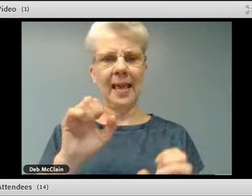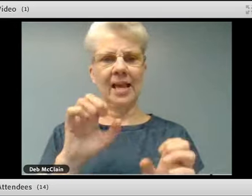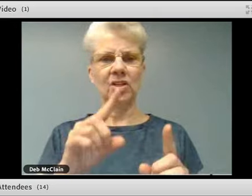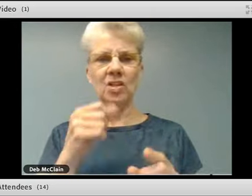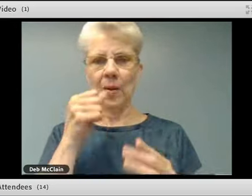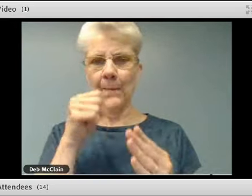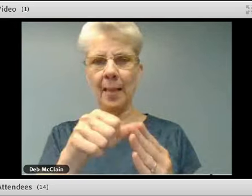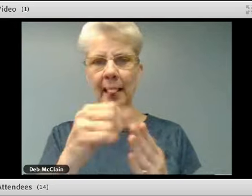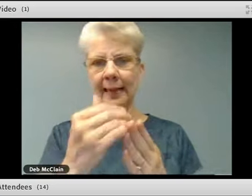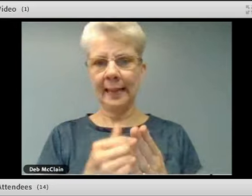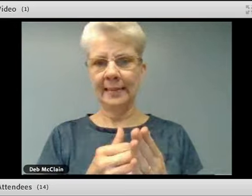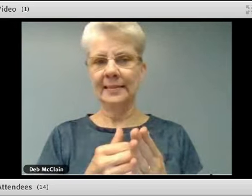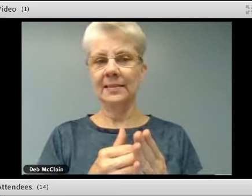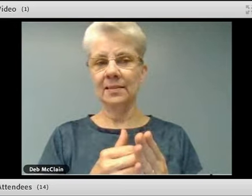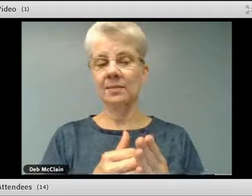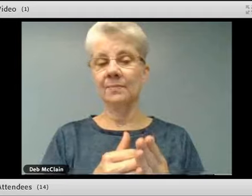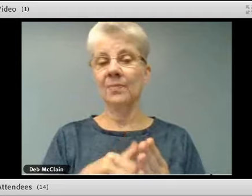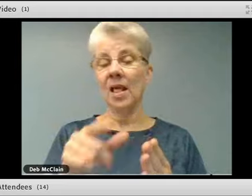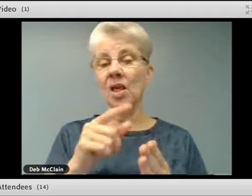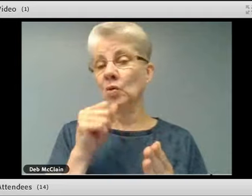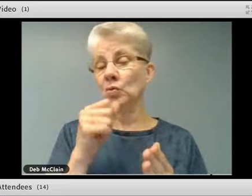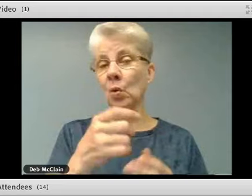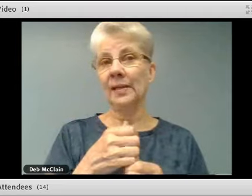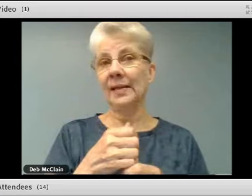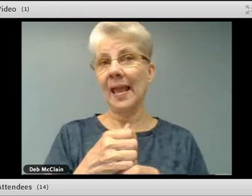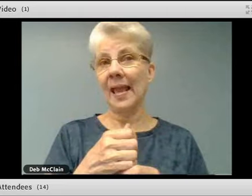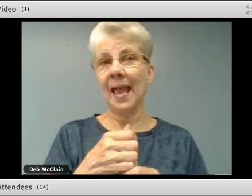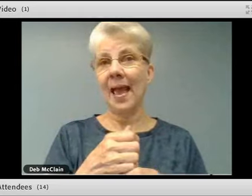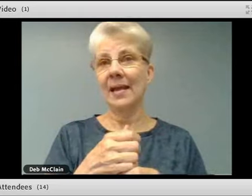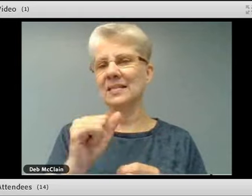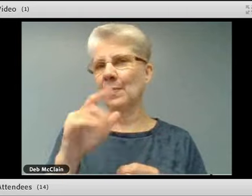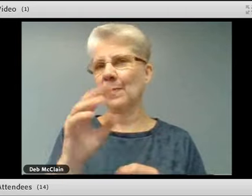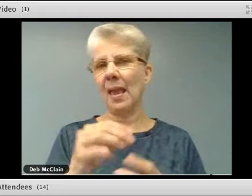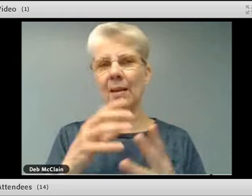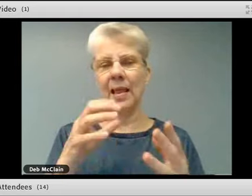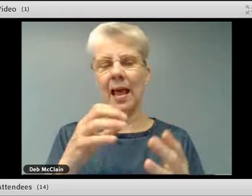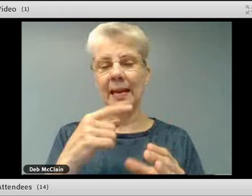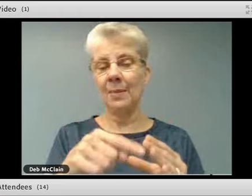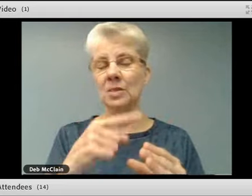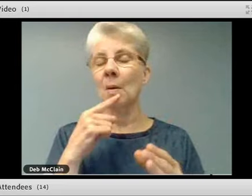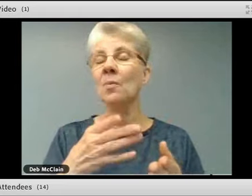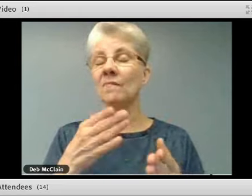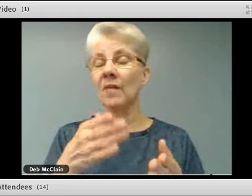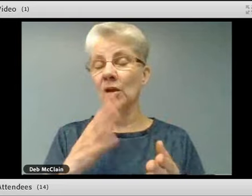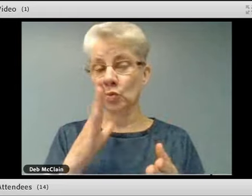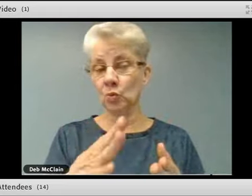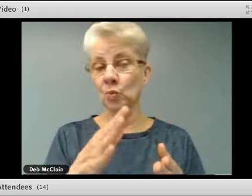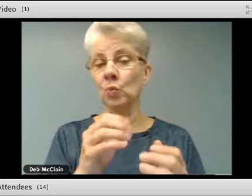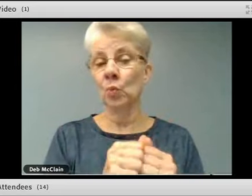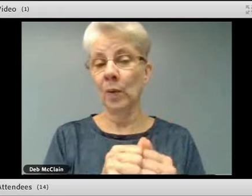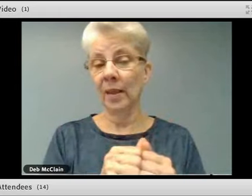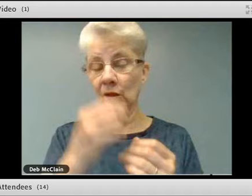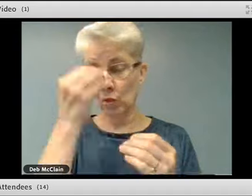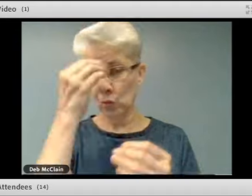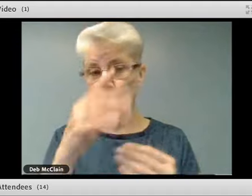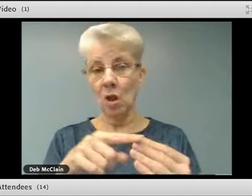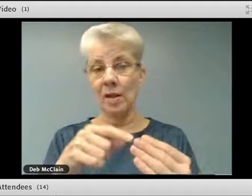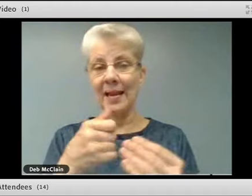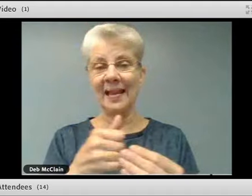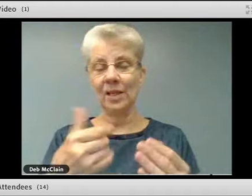list. You don't get spammed with a ton of emails, but they will provide you with news on any new